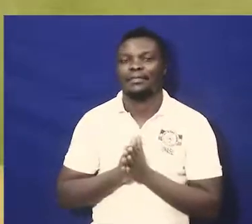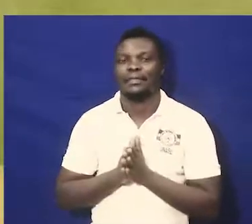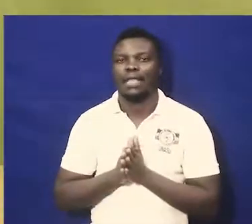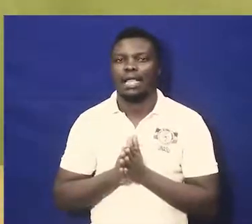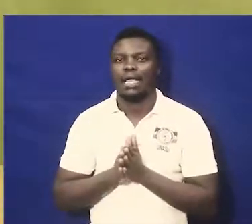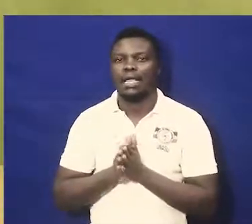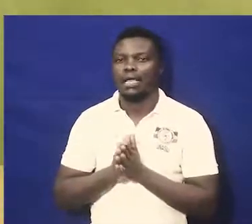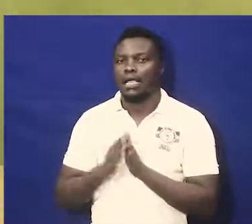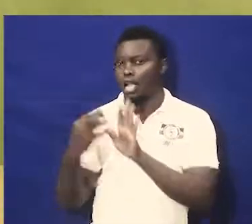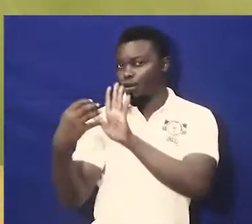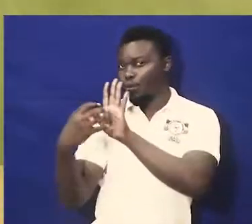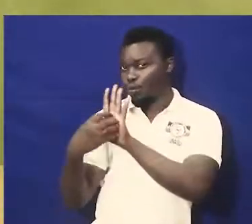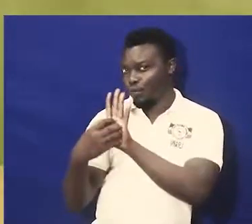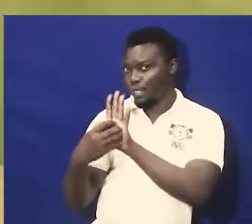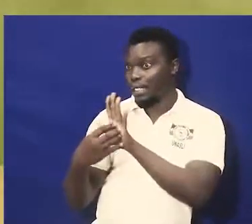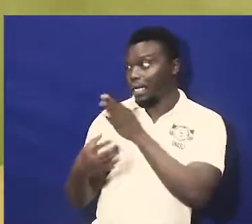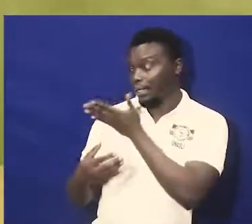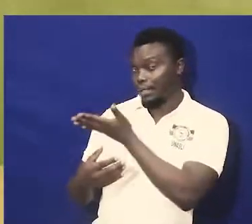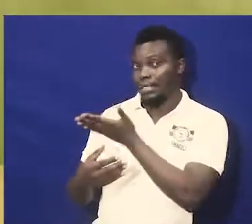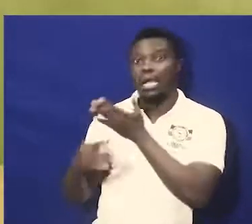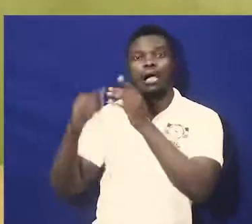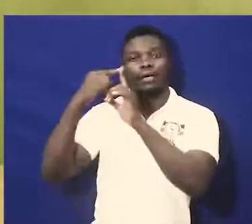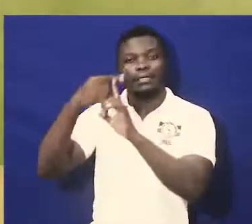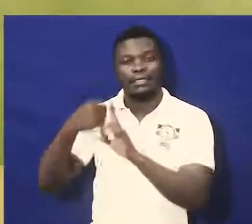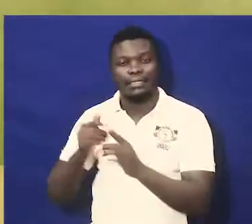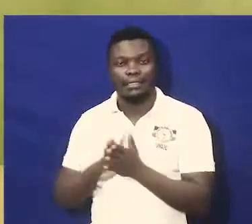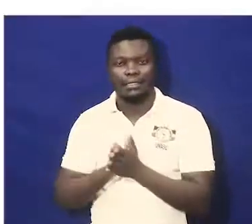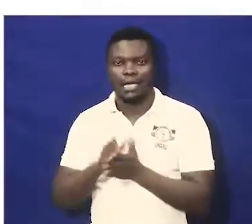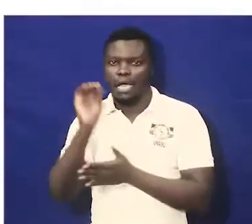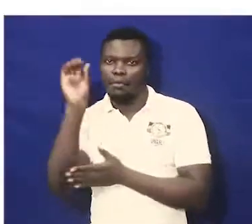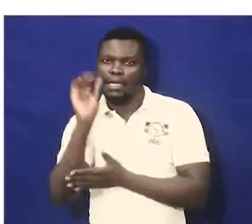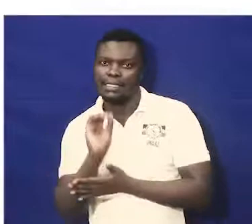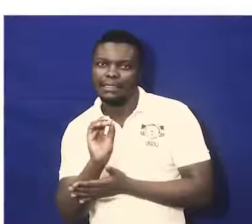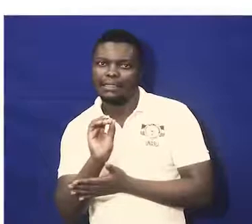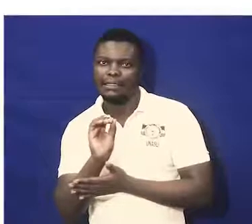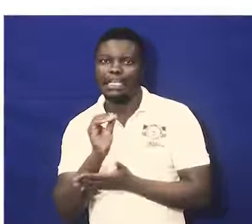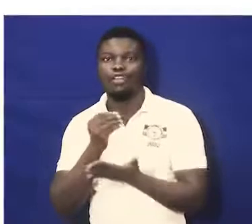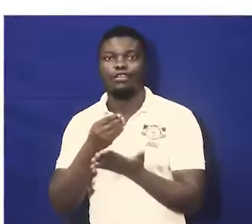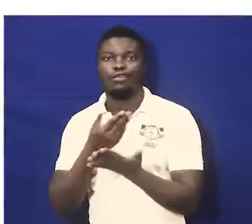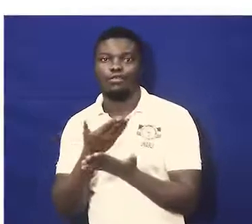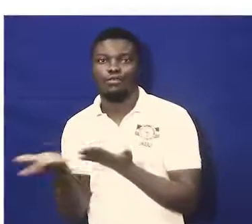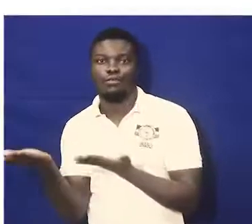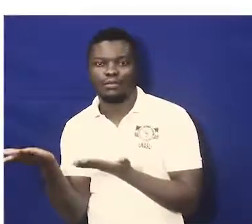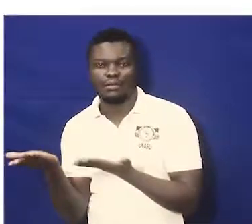The formula for calculating percentage loss is